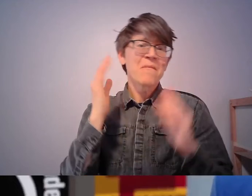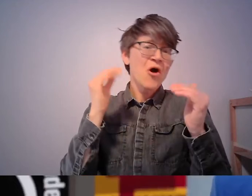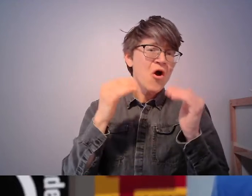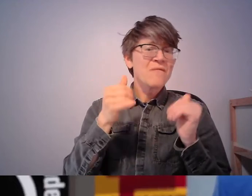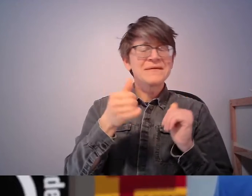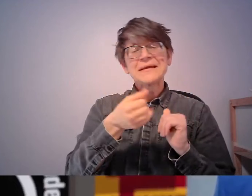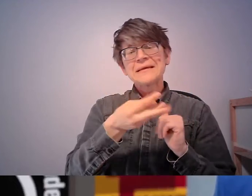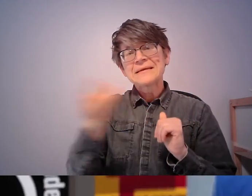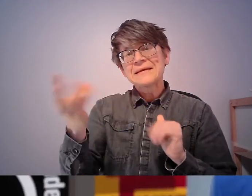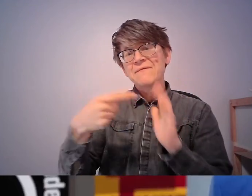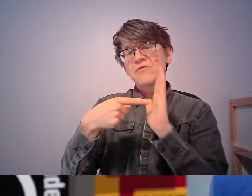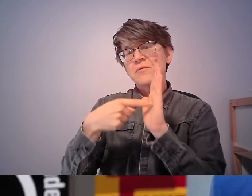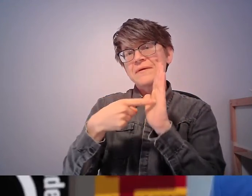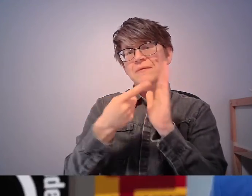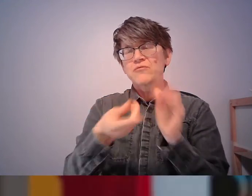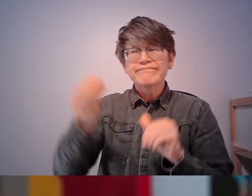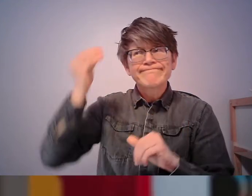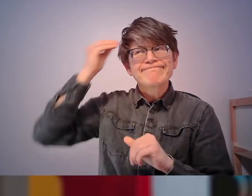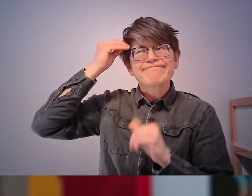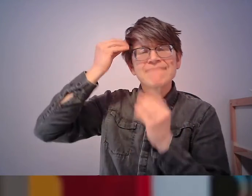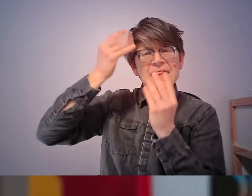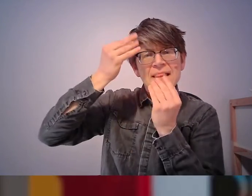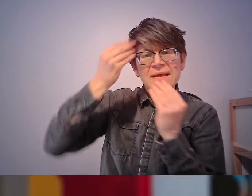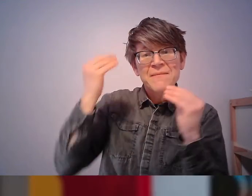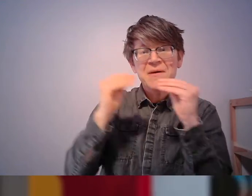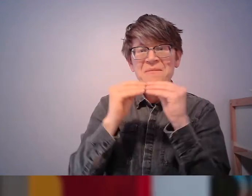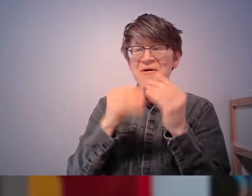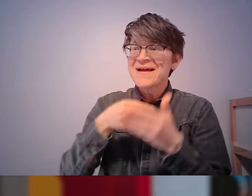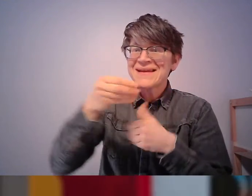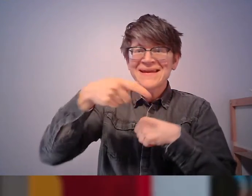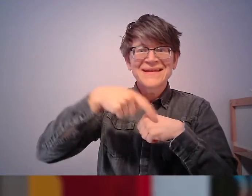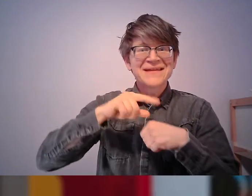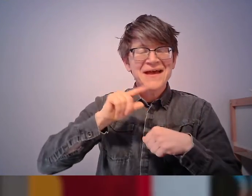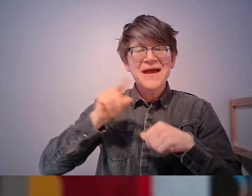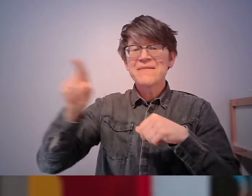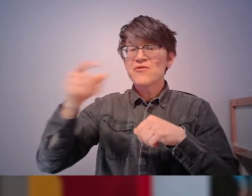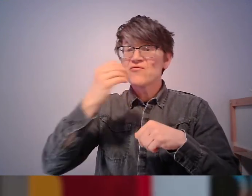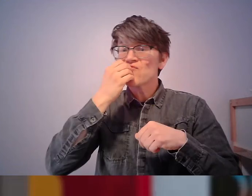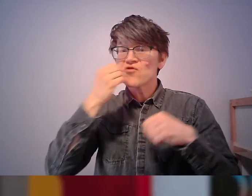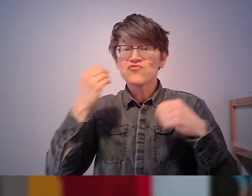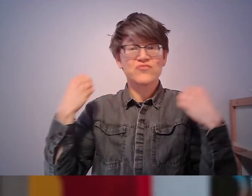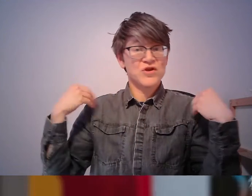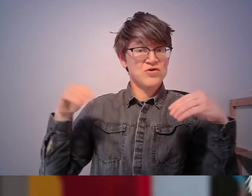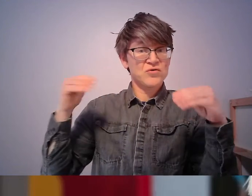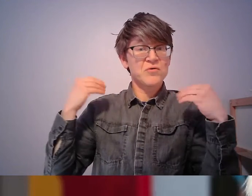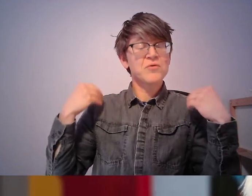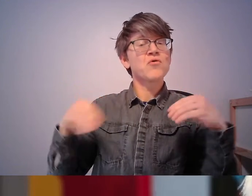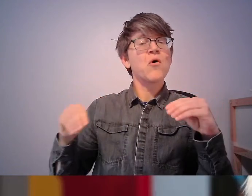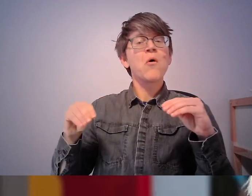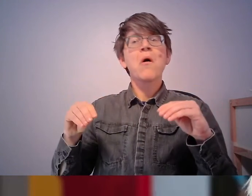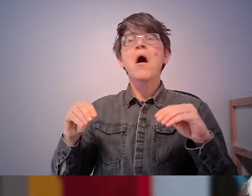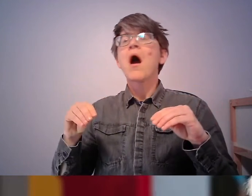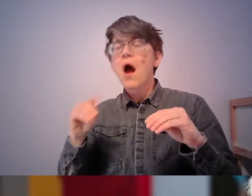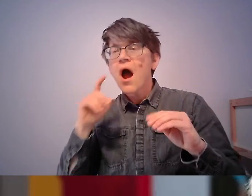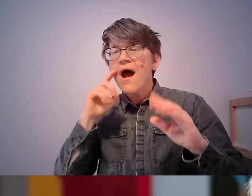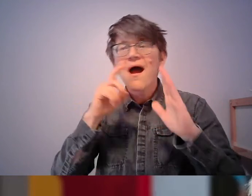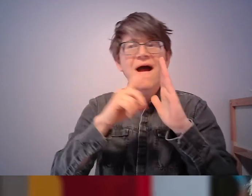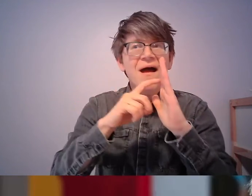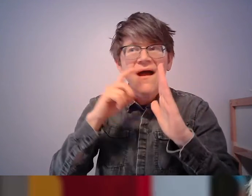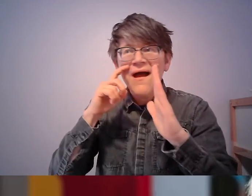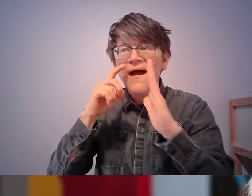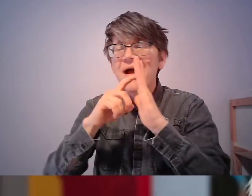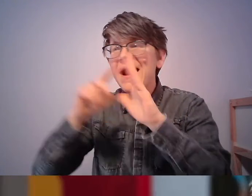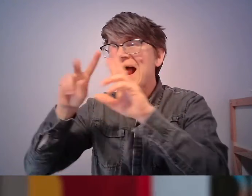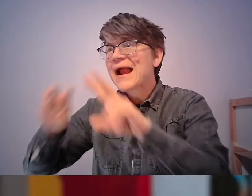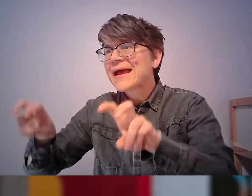give you something to think about. Next time you go to your supermarket, work on developing your typographic eye by